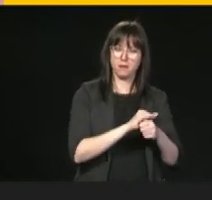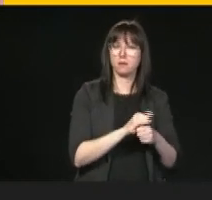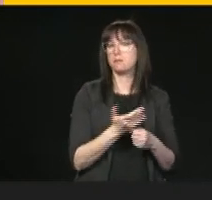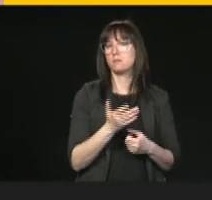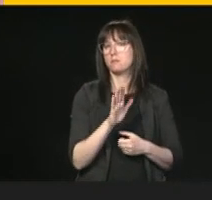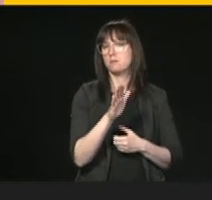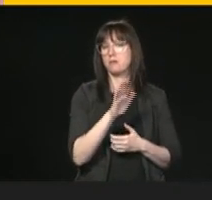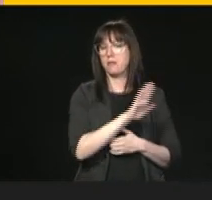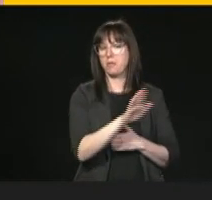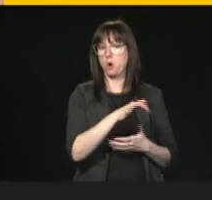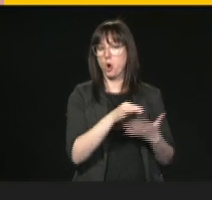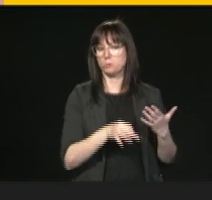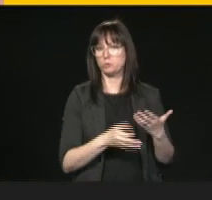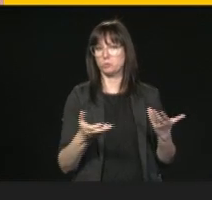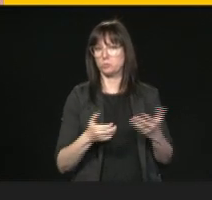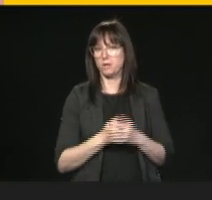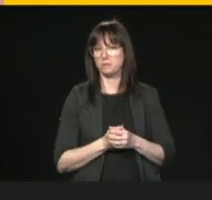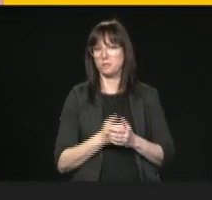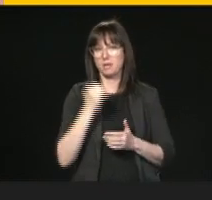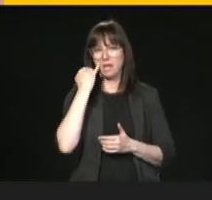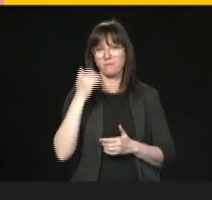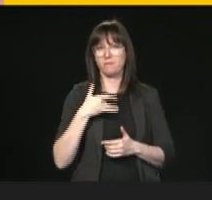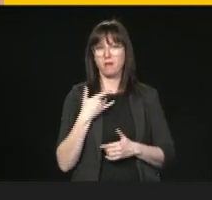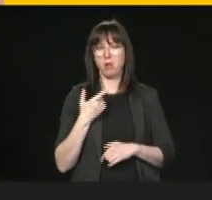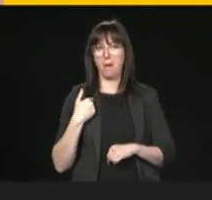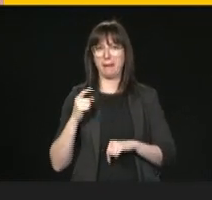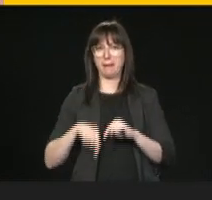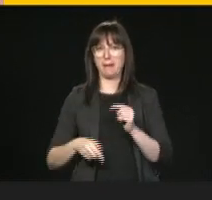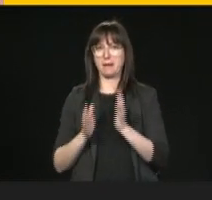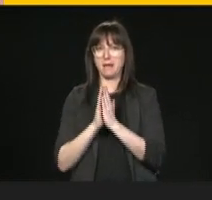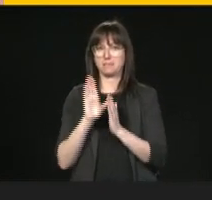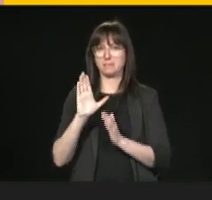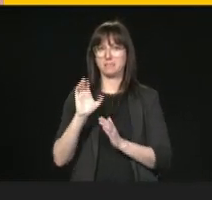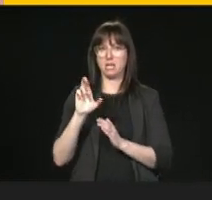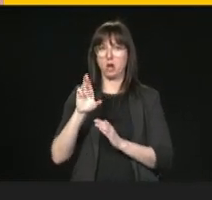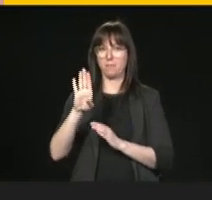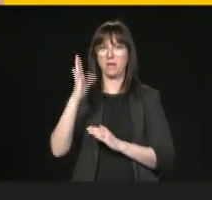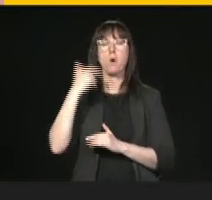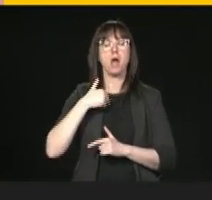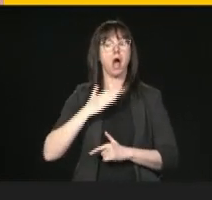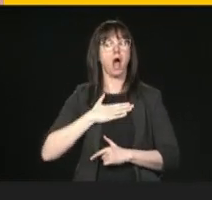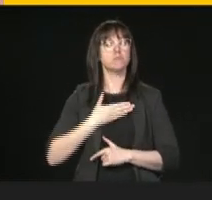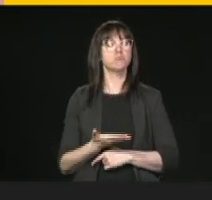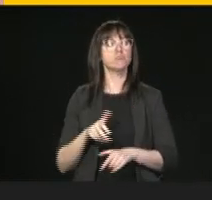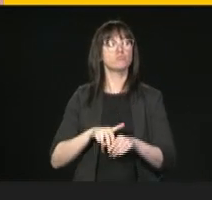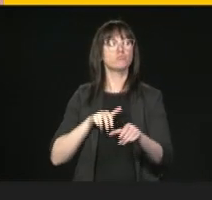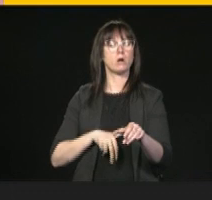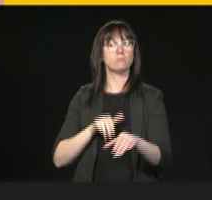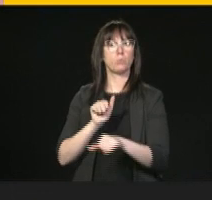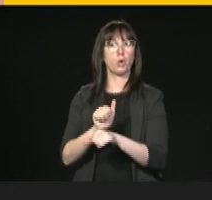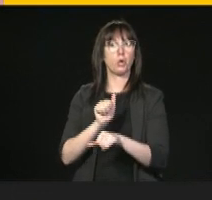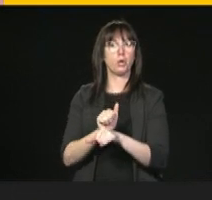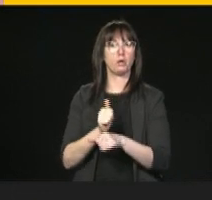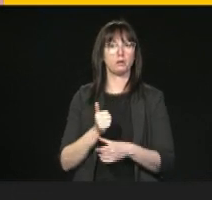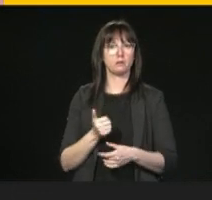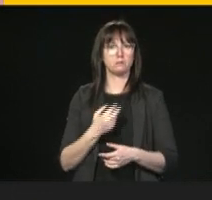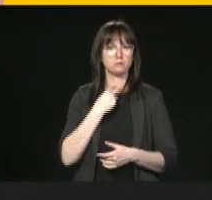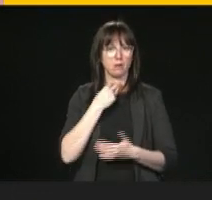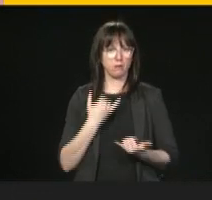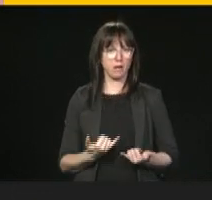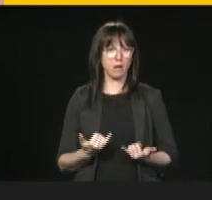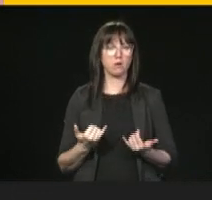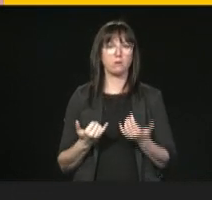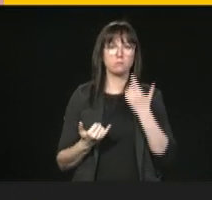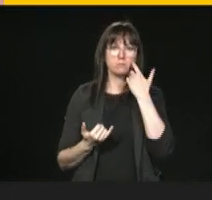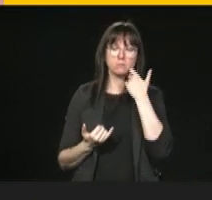this CERB because they voluntarily left their job and they're in that situation? Answer, yes to both